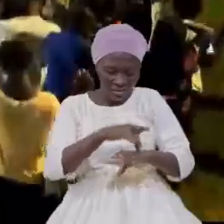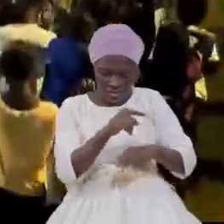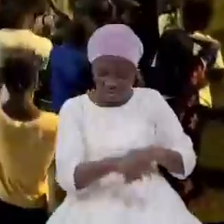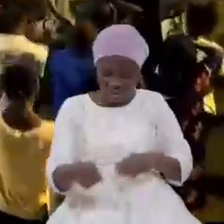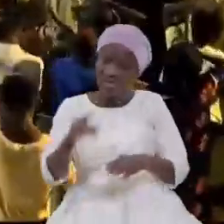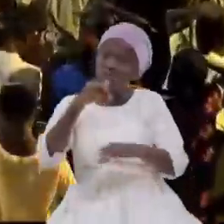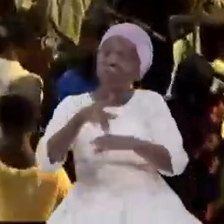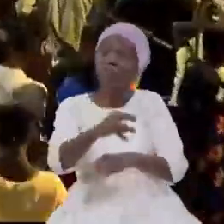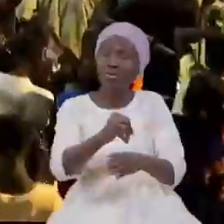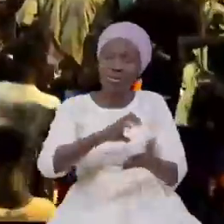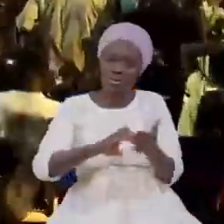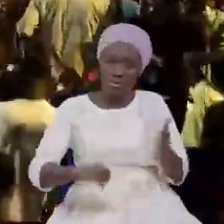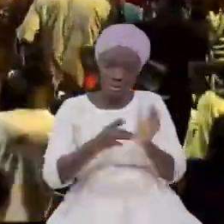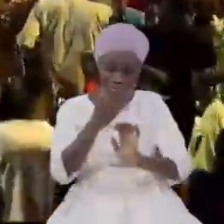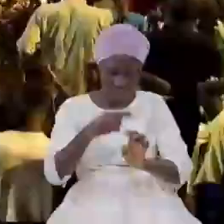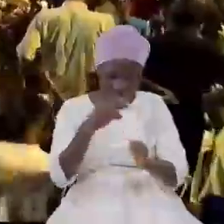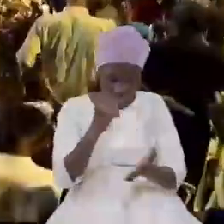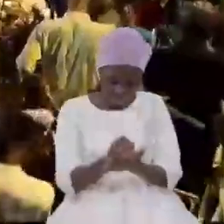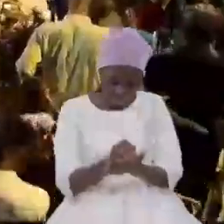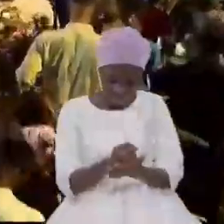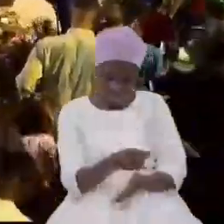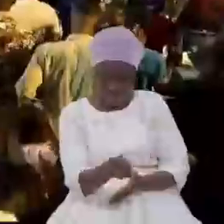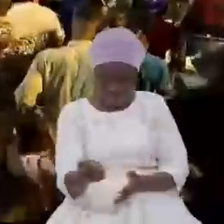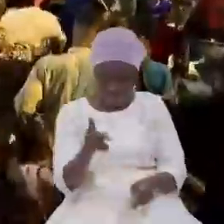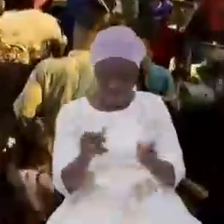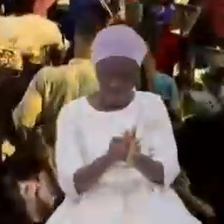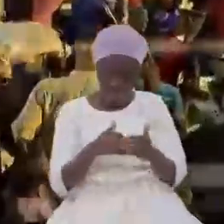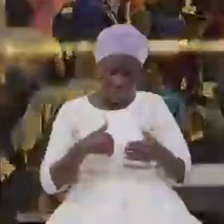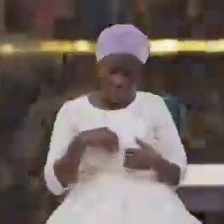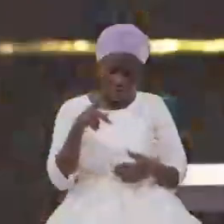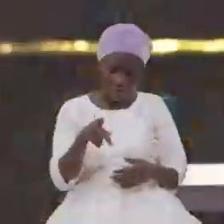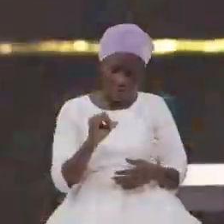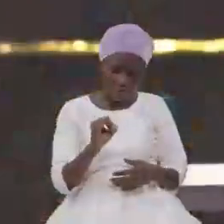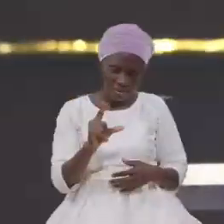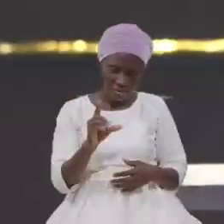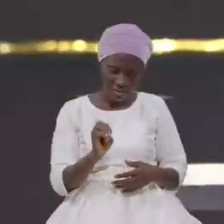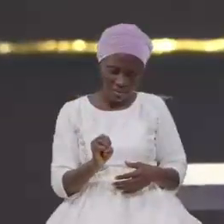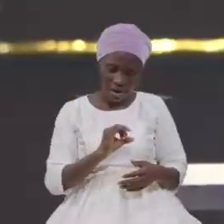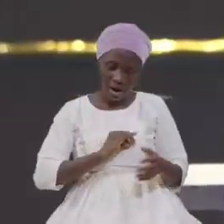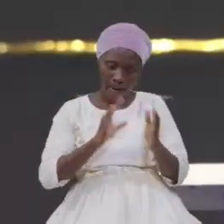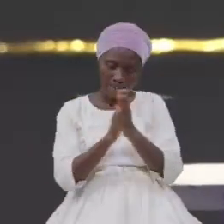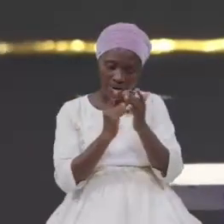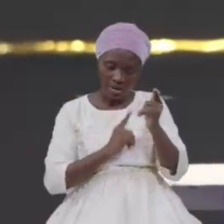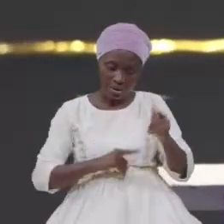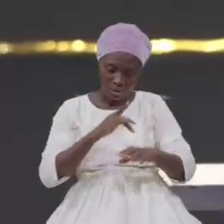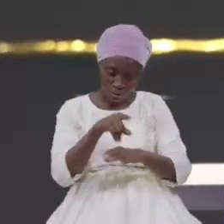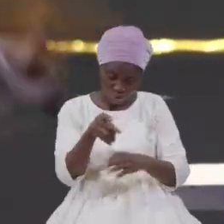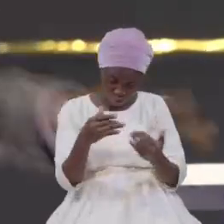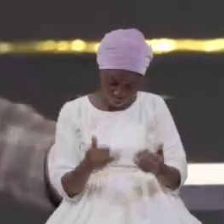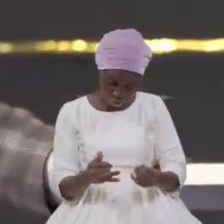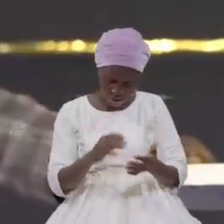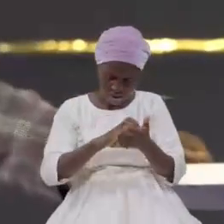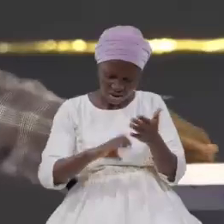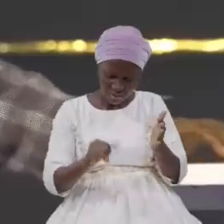name. This one pile, I pray the Lord touch you right now. Remove that pile, be free